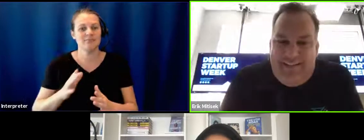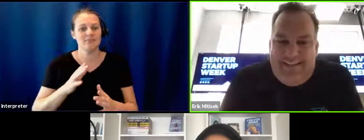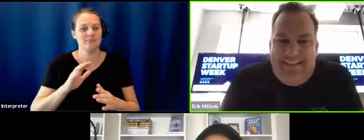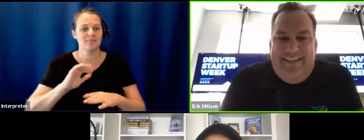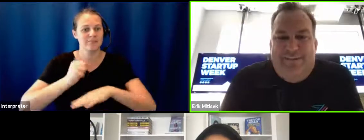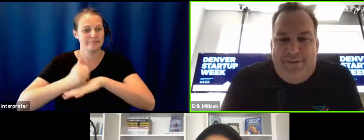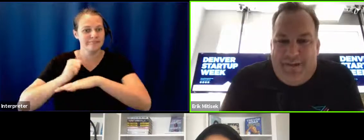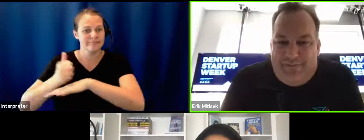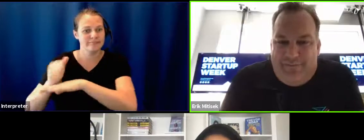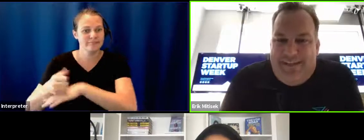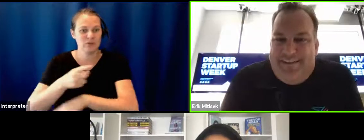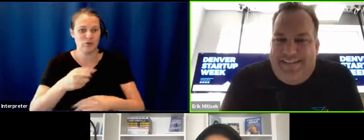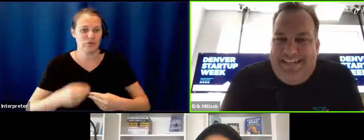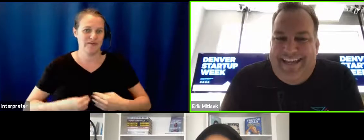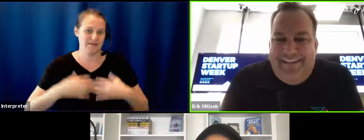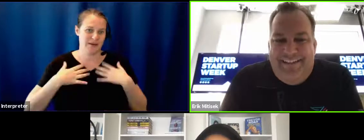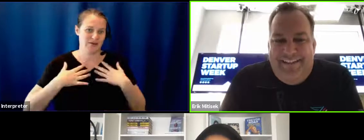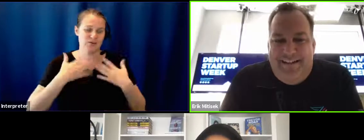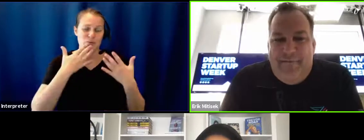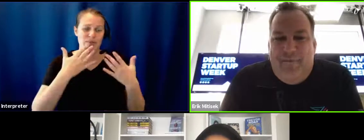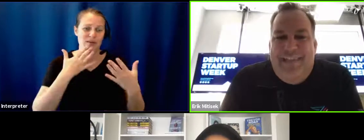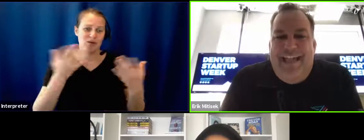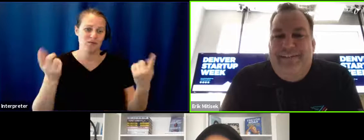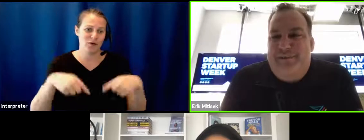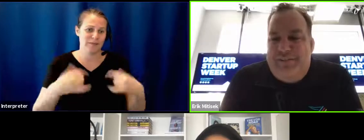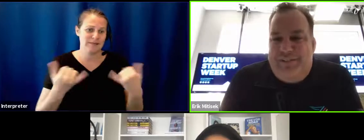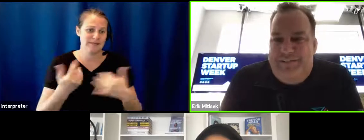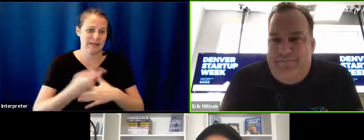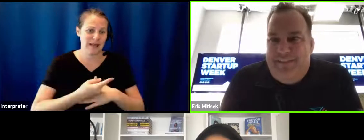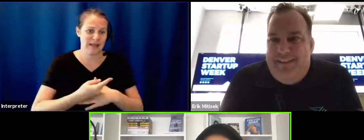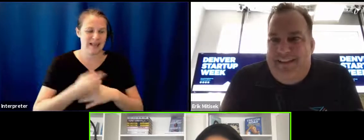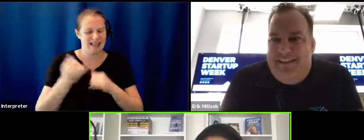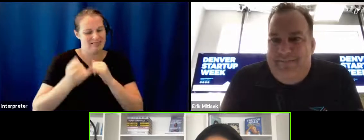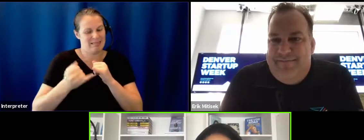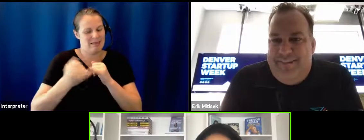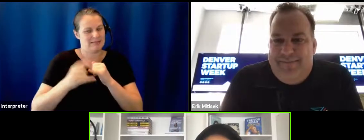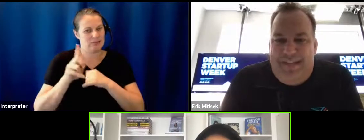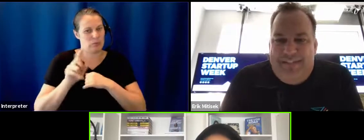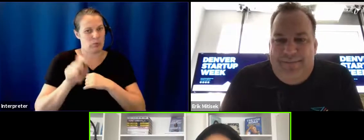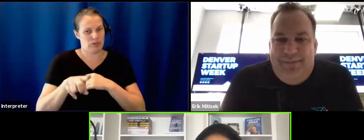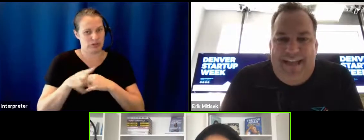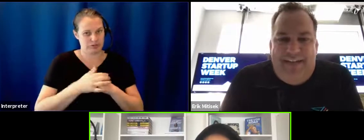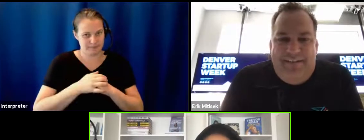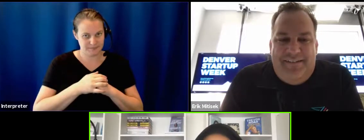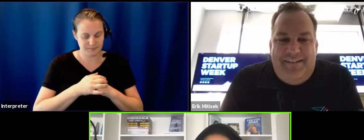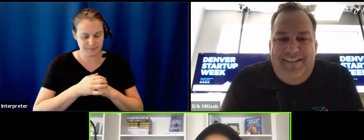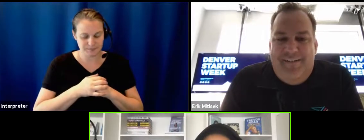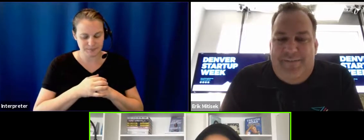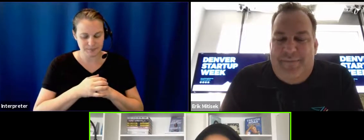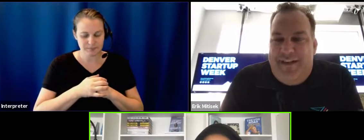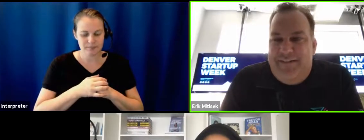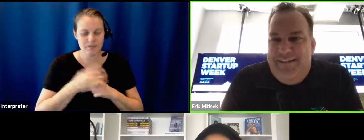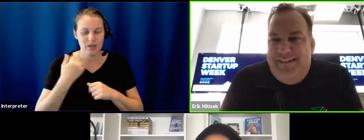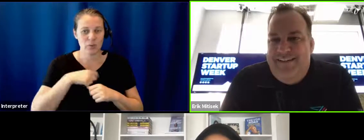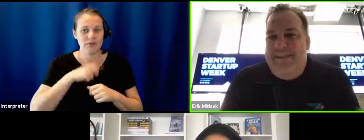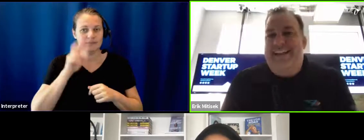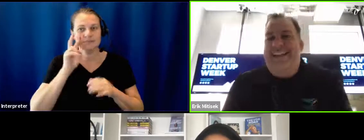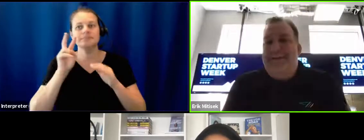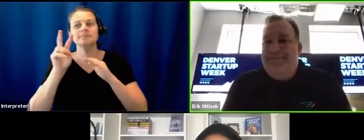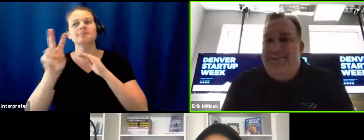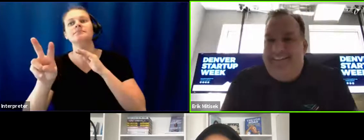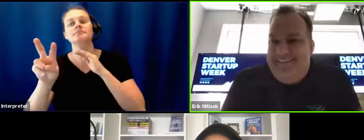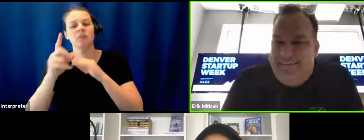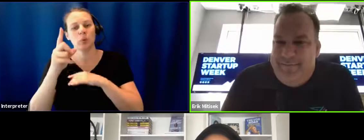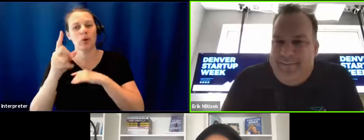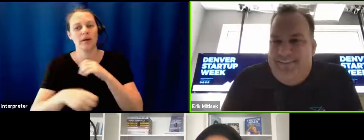So thank you so much for being here today. One last question. As we look out a year from now, you've got a